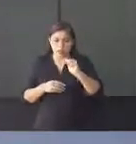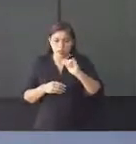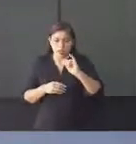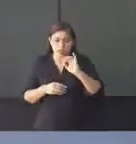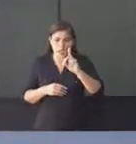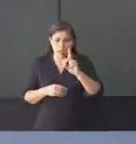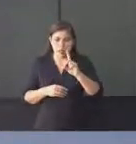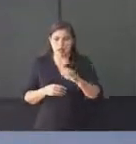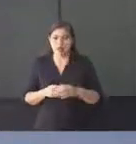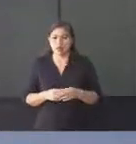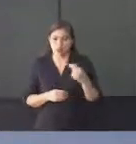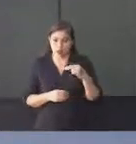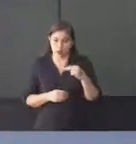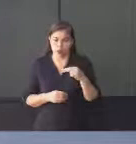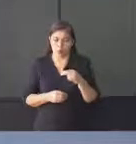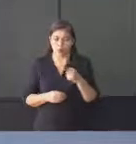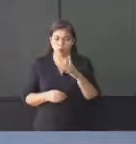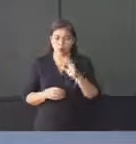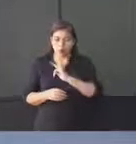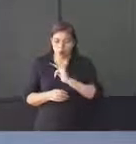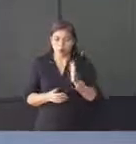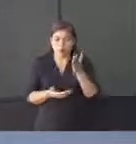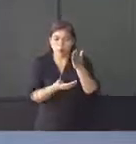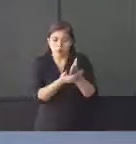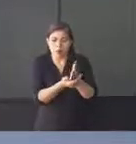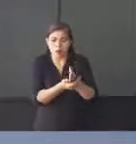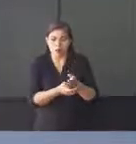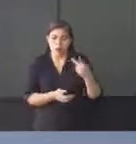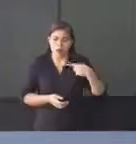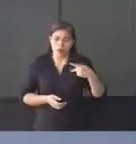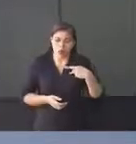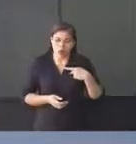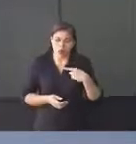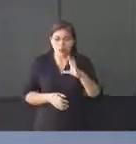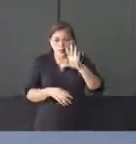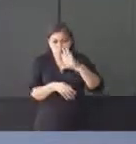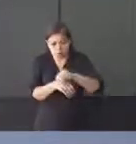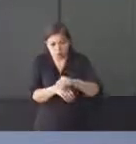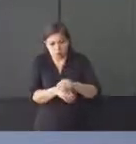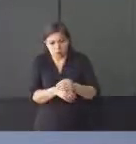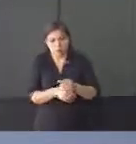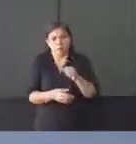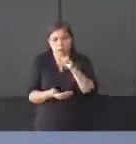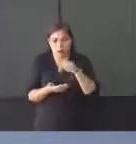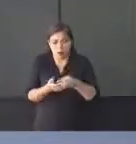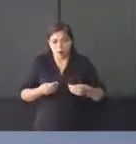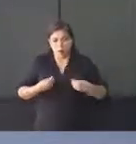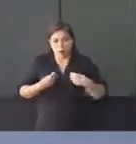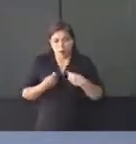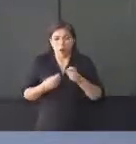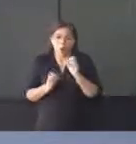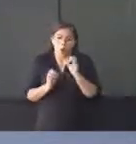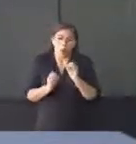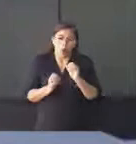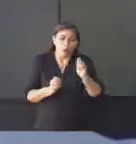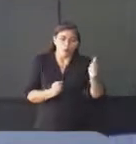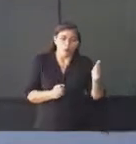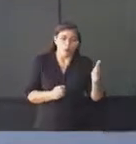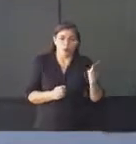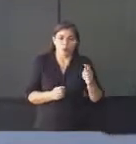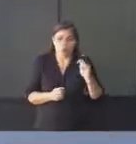which is called SAE. They can have access to the system, both those requesting asylum or refugee as